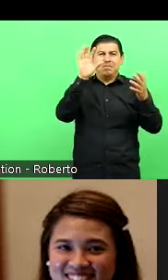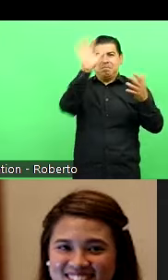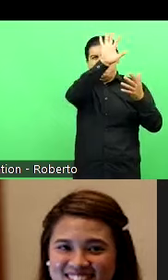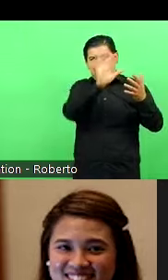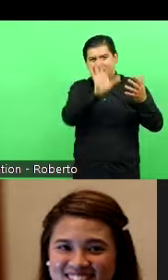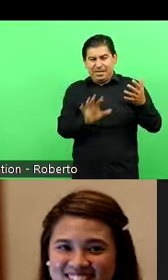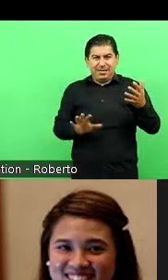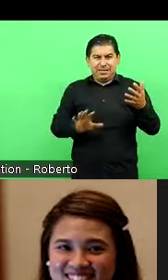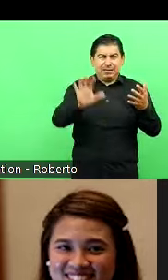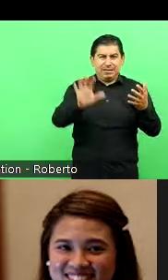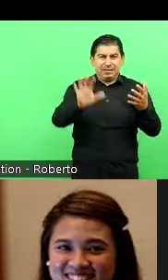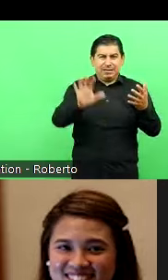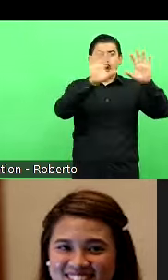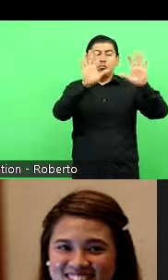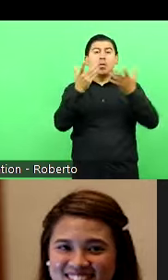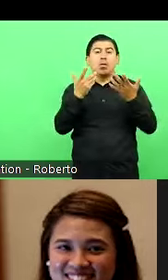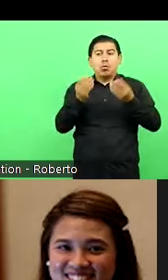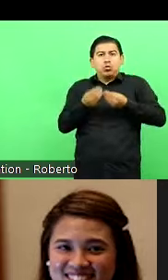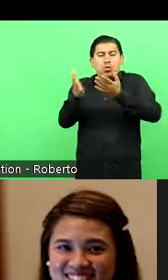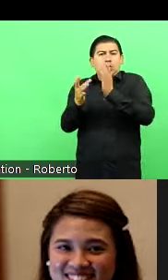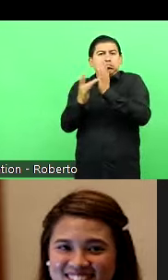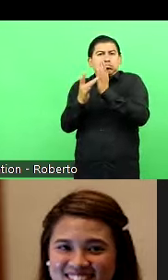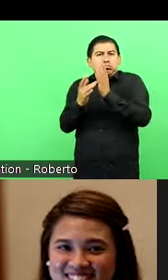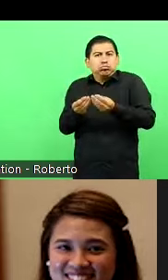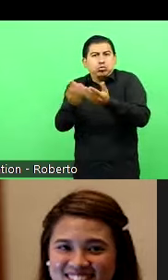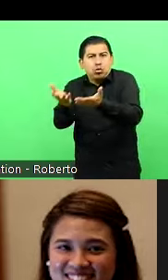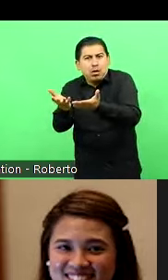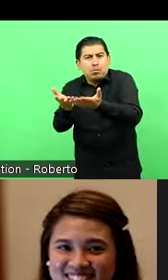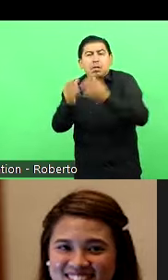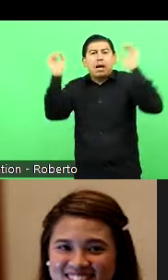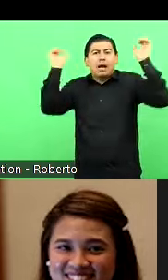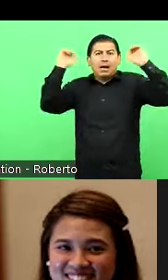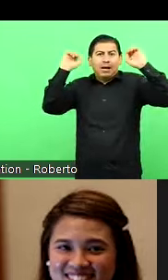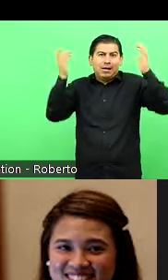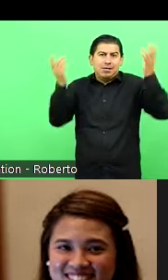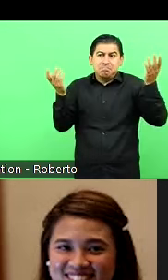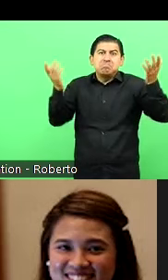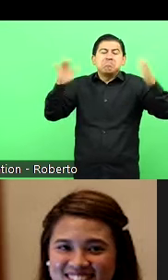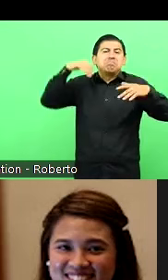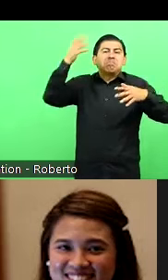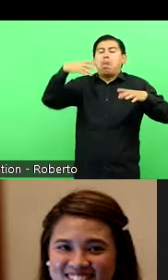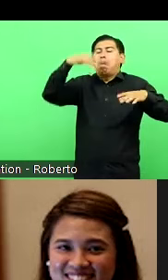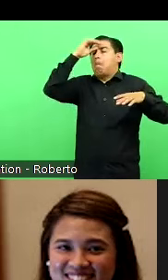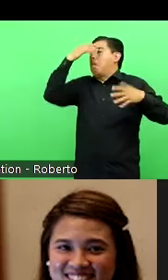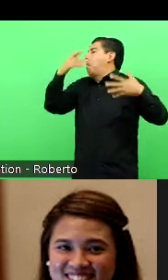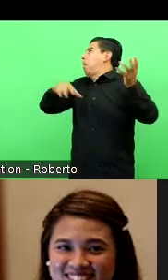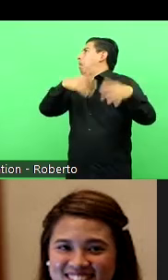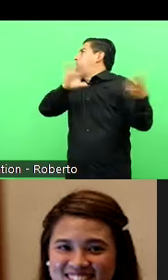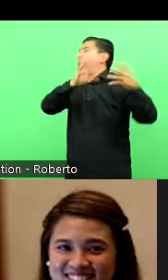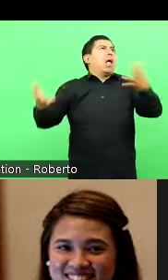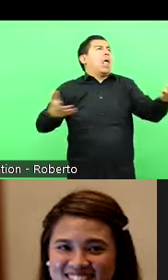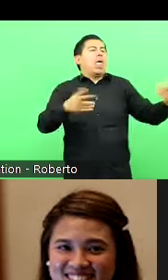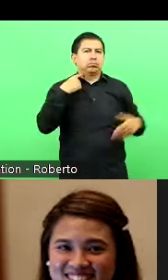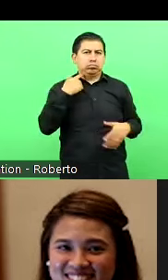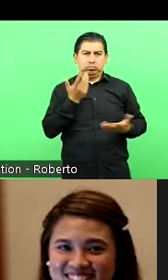for disasters within their areas. We are also continuously